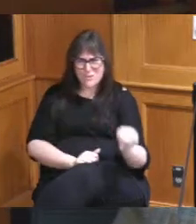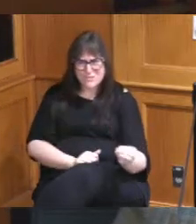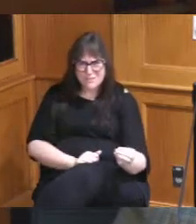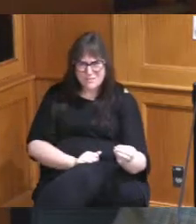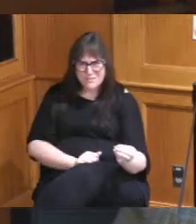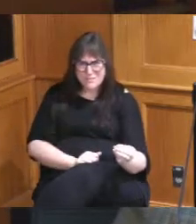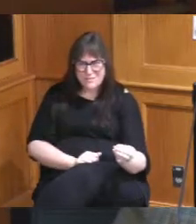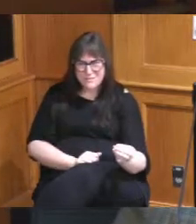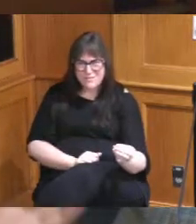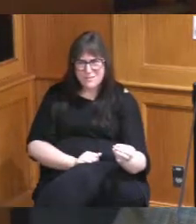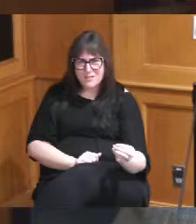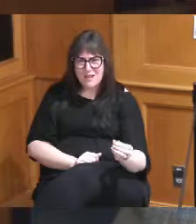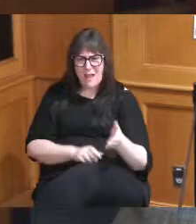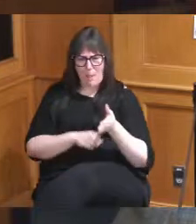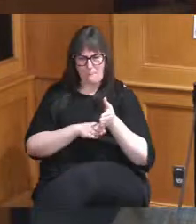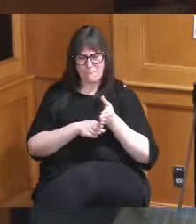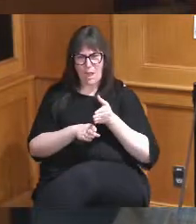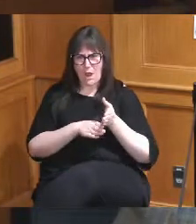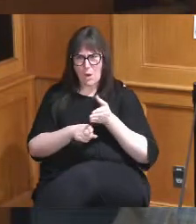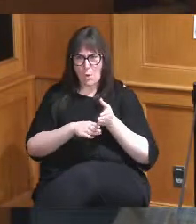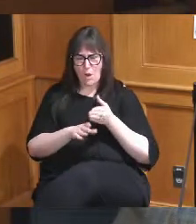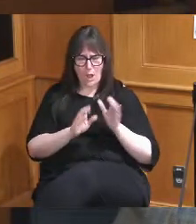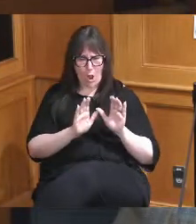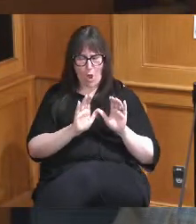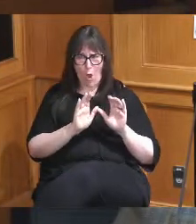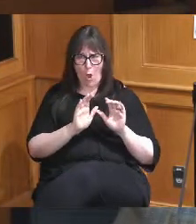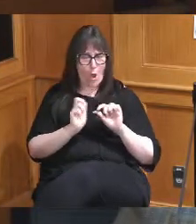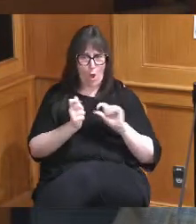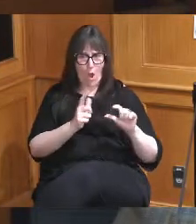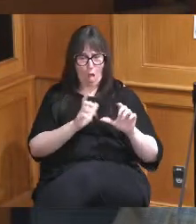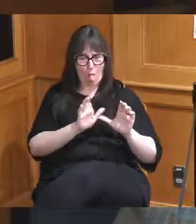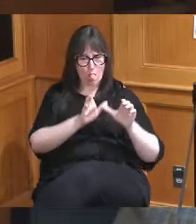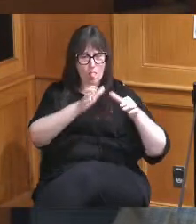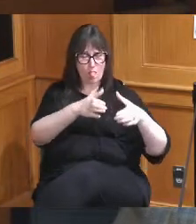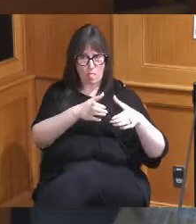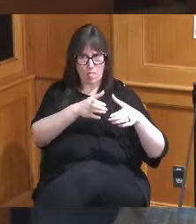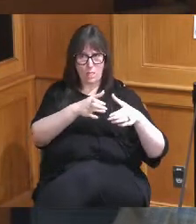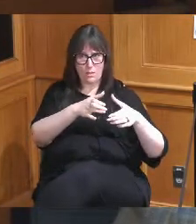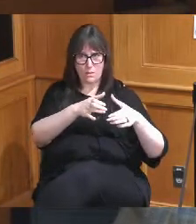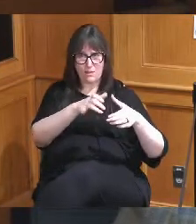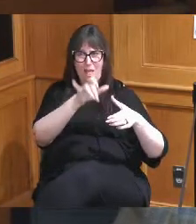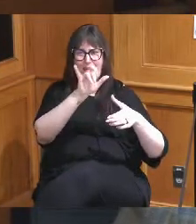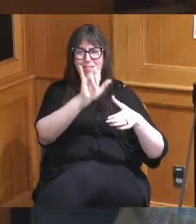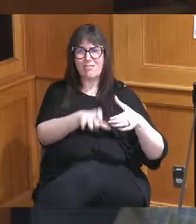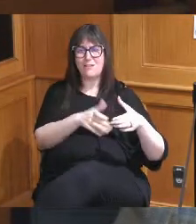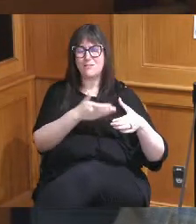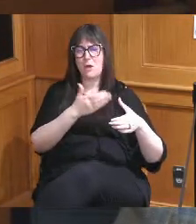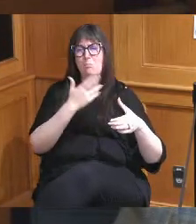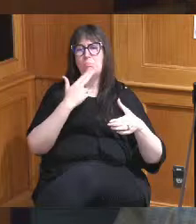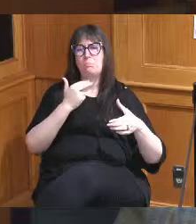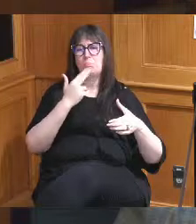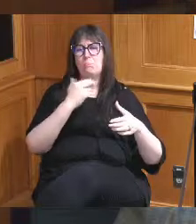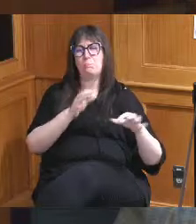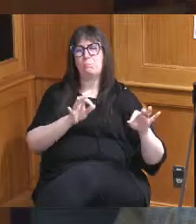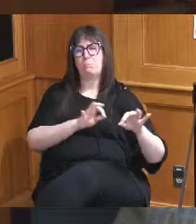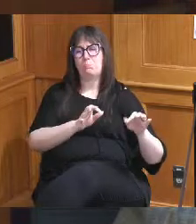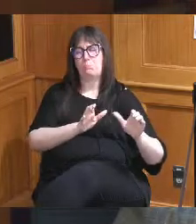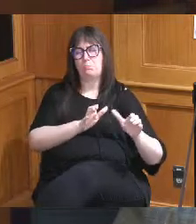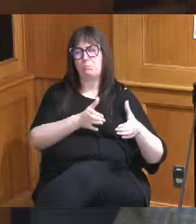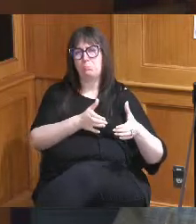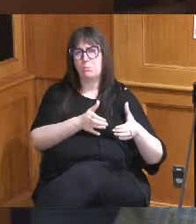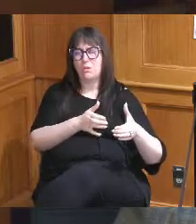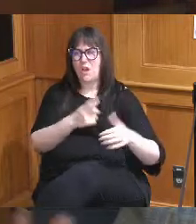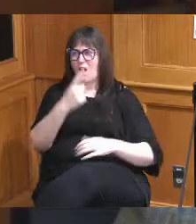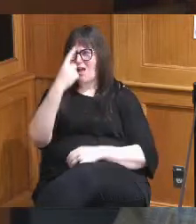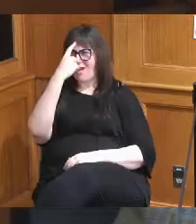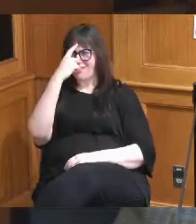put every minority you can think of in 15%, which is the baby pool. And so I just think